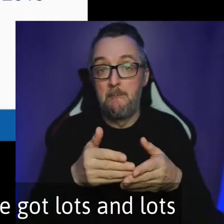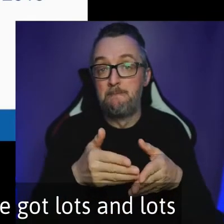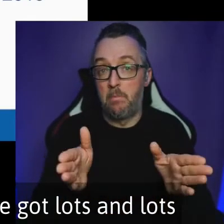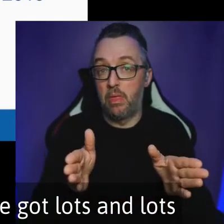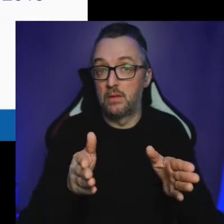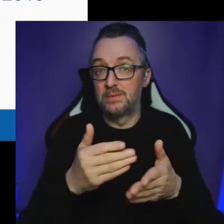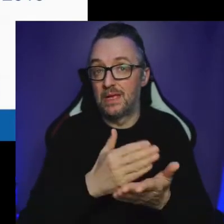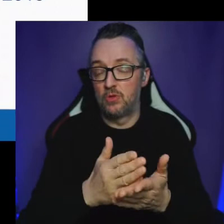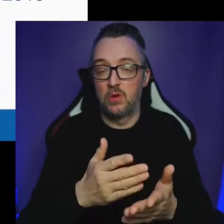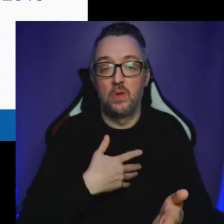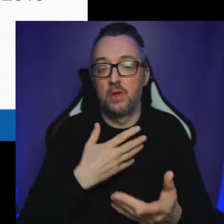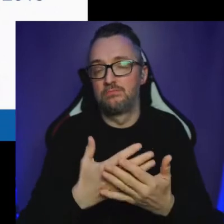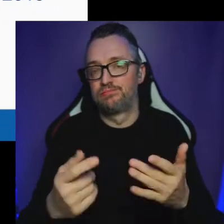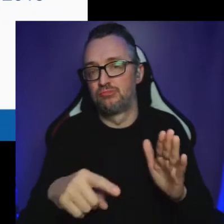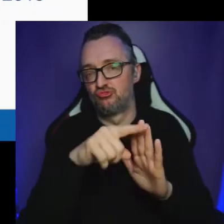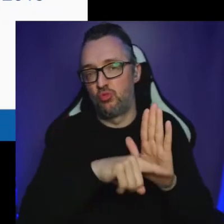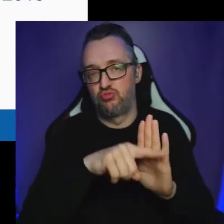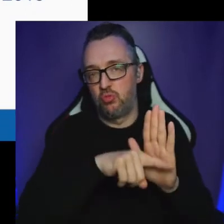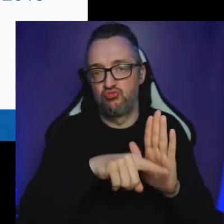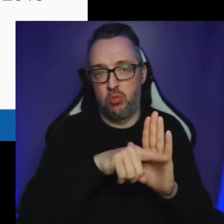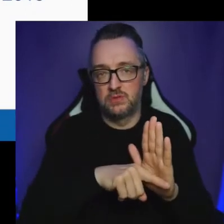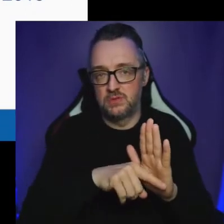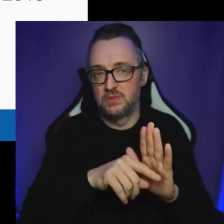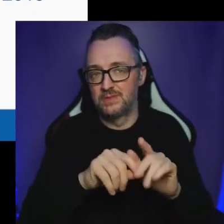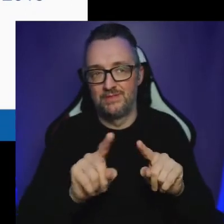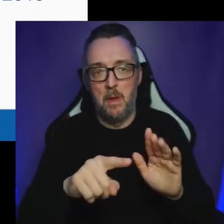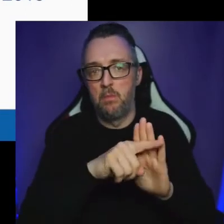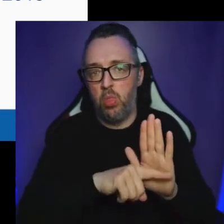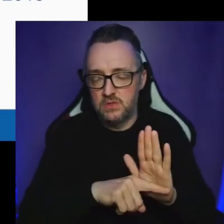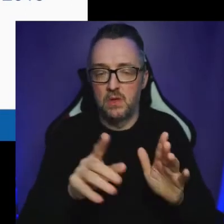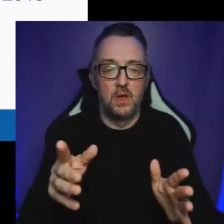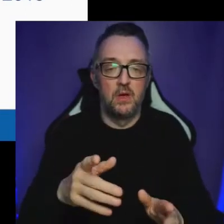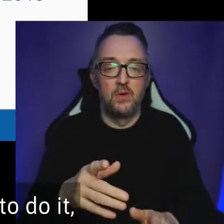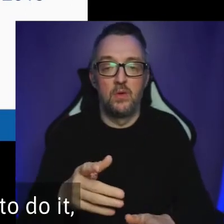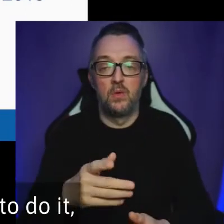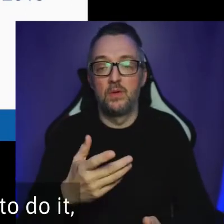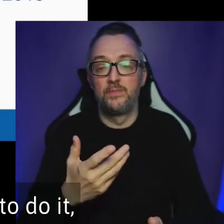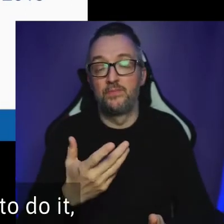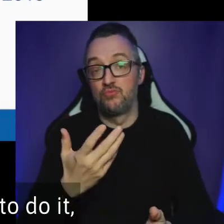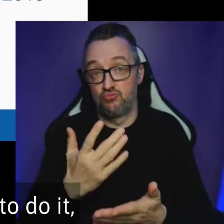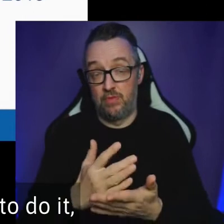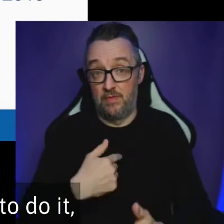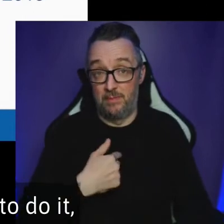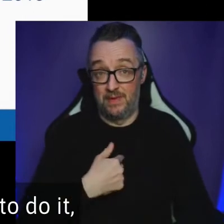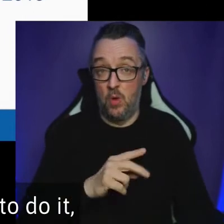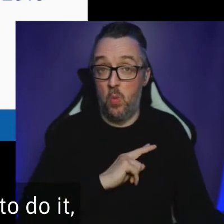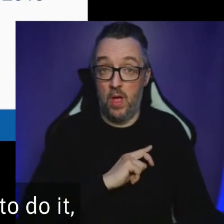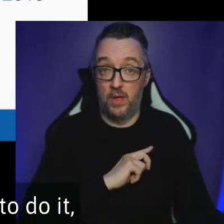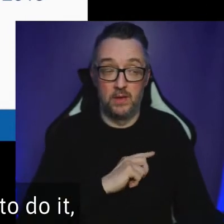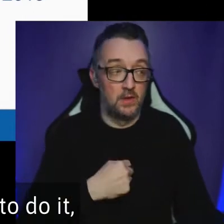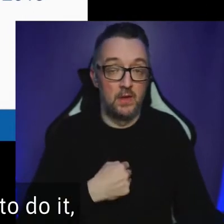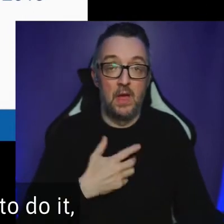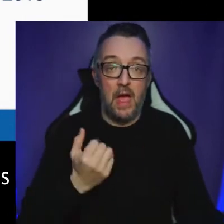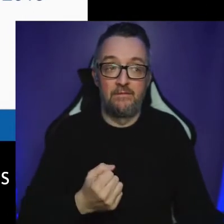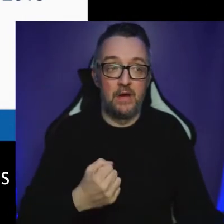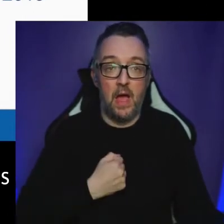got lots and lots of regulations and policies around about it. Well, actually, that's not the reason. I mean, for me, the reason is I think we've got moral duty